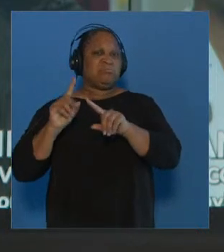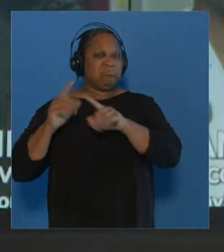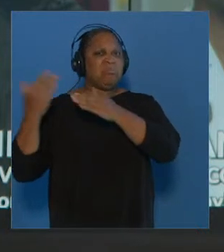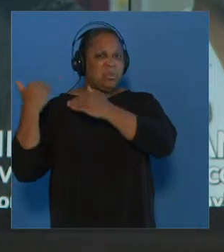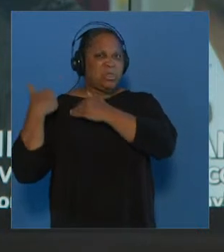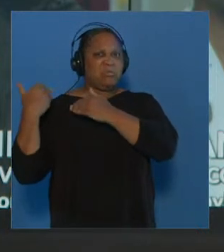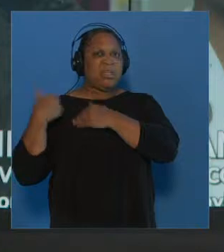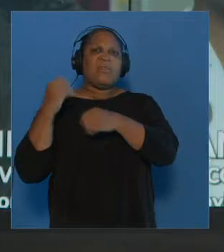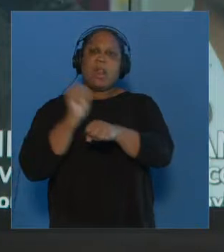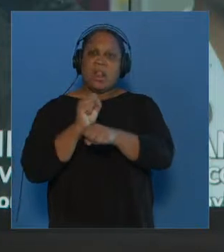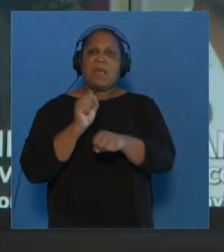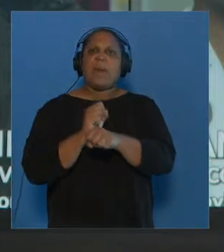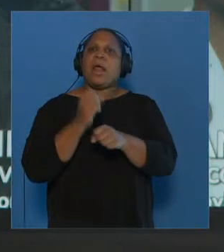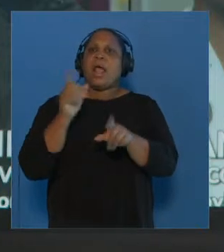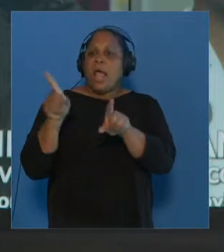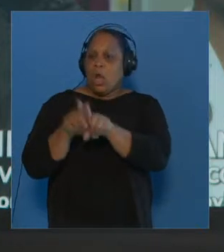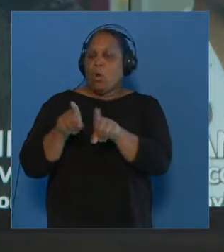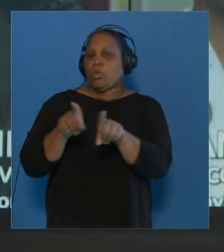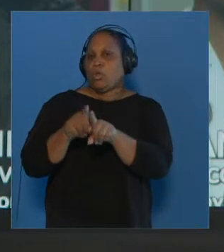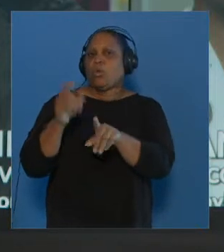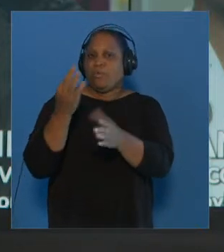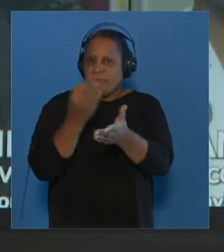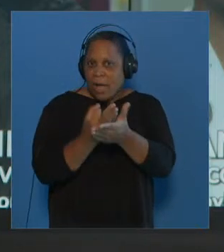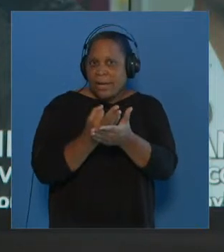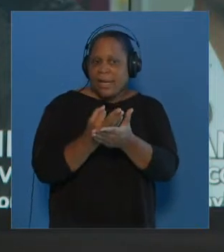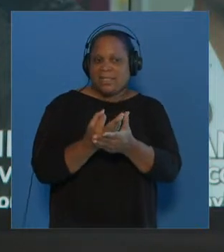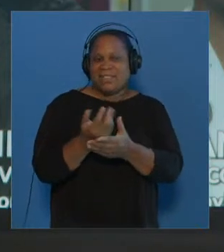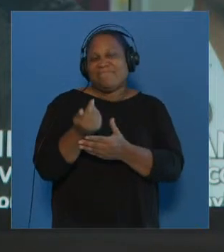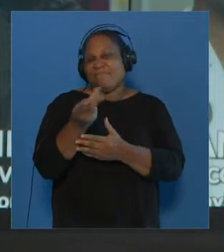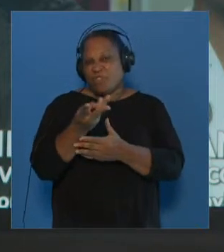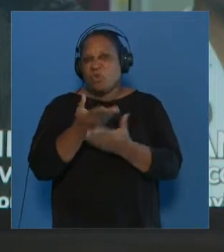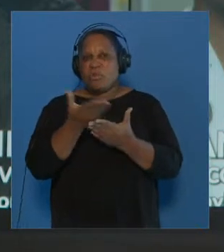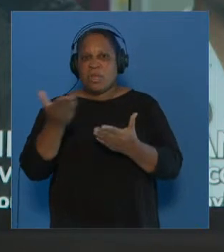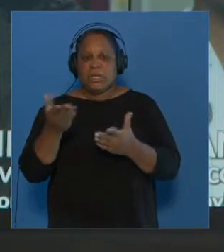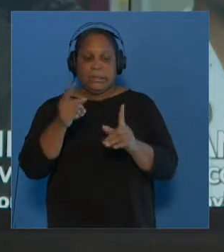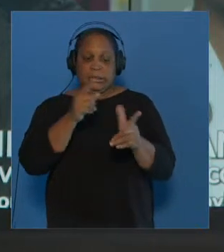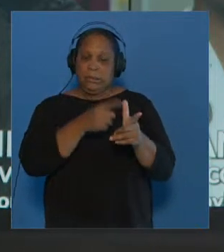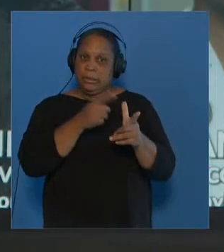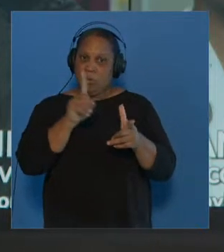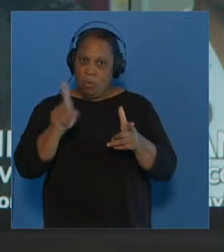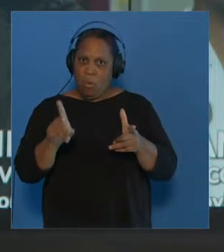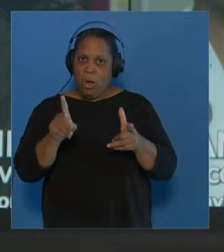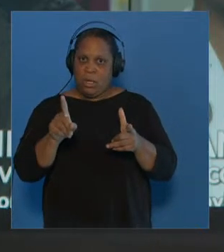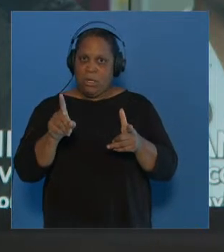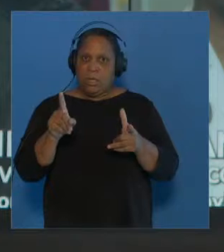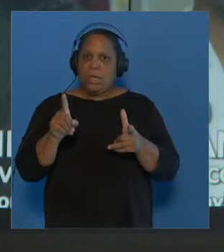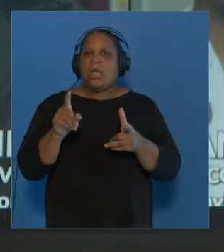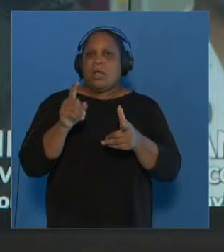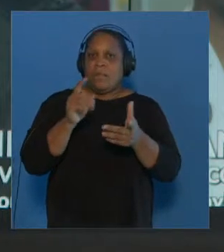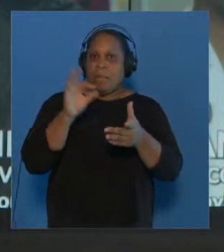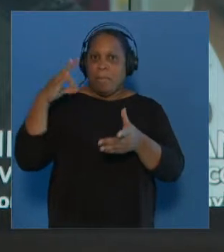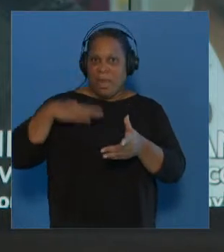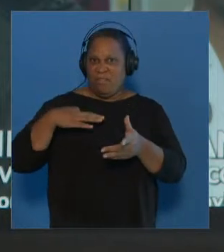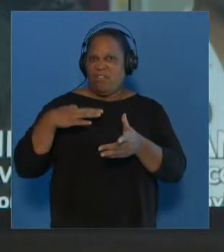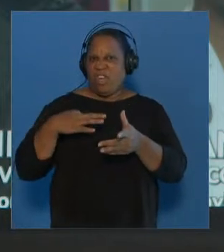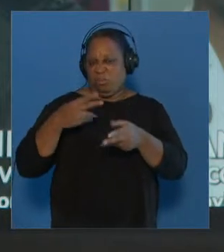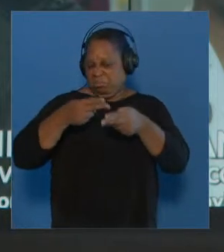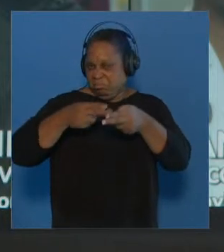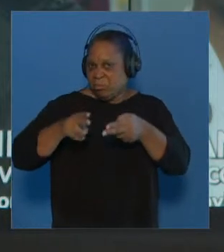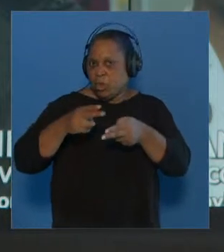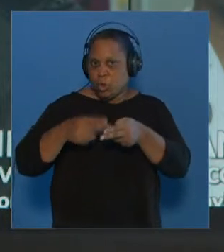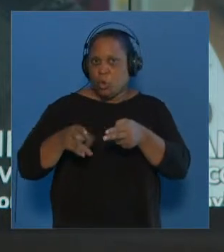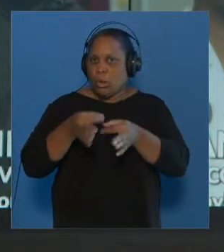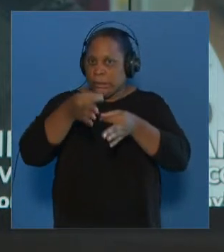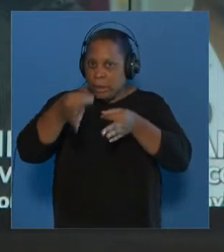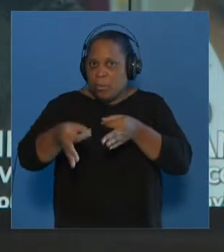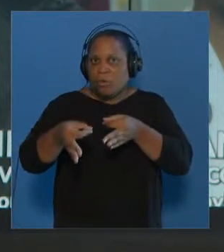Minister responsible for Finance. There's a couple of things in that. Number one, the unemployment benefit itself was meant to be short-term. The